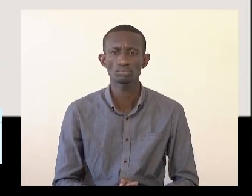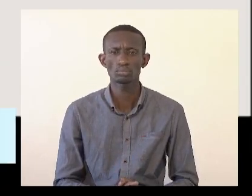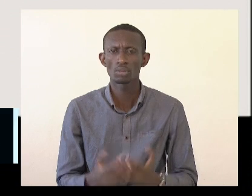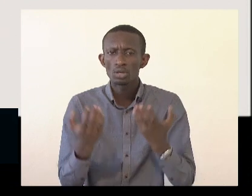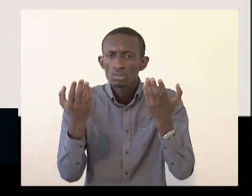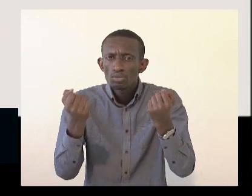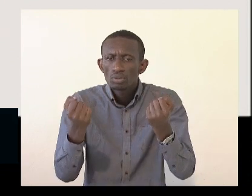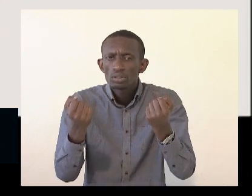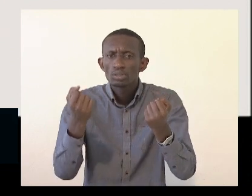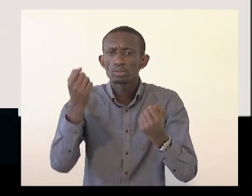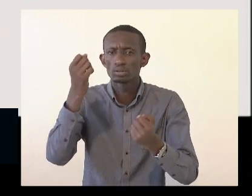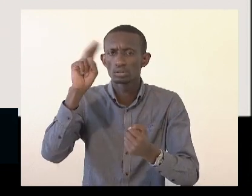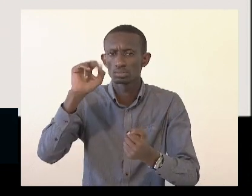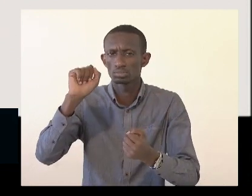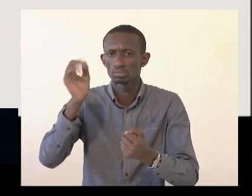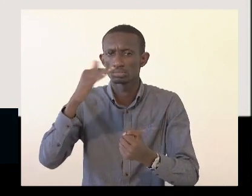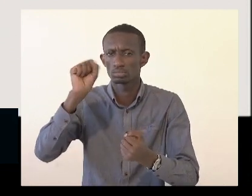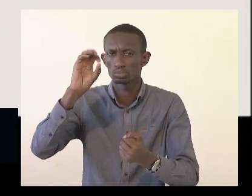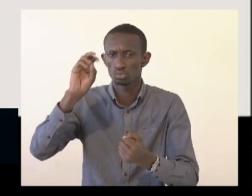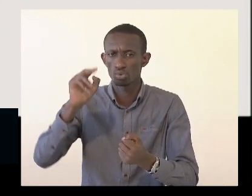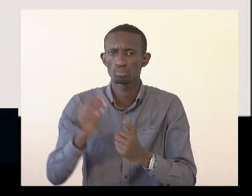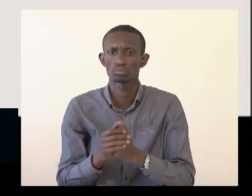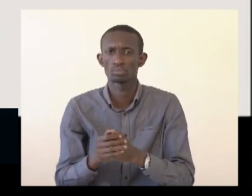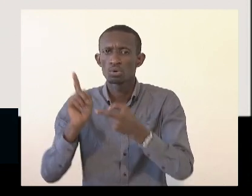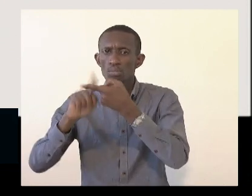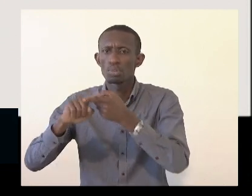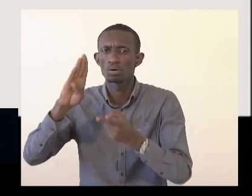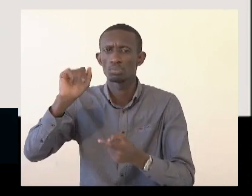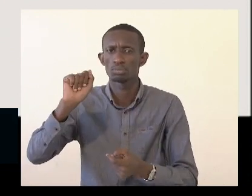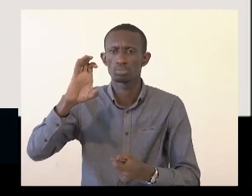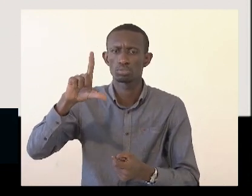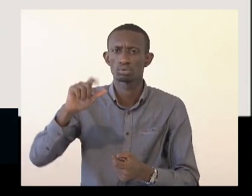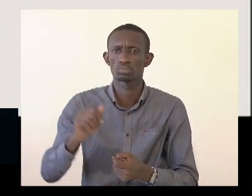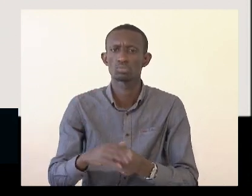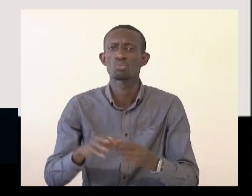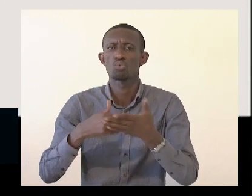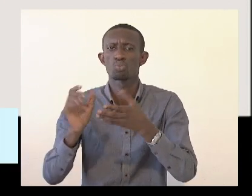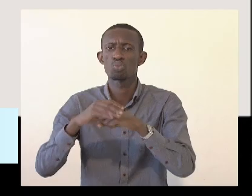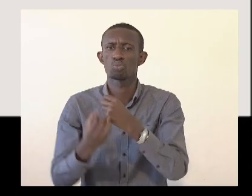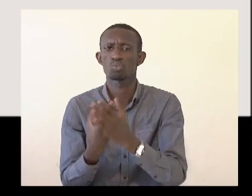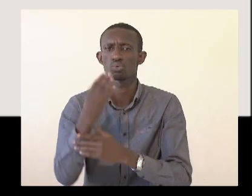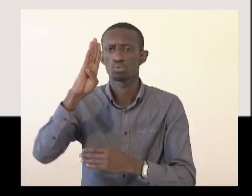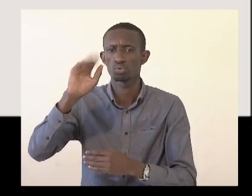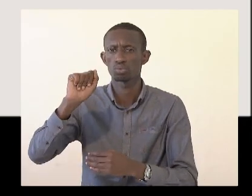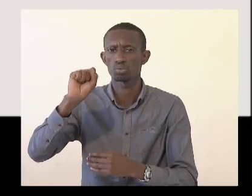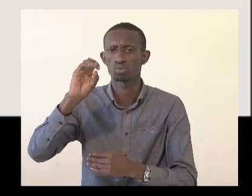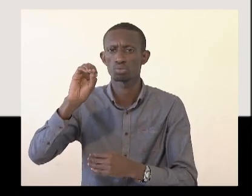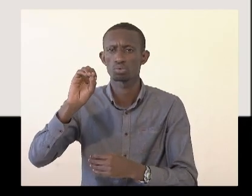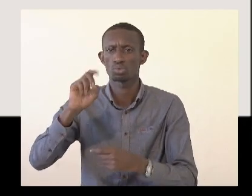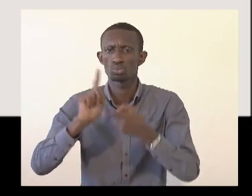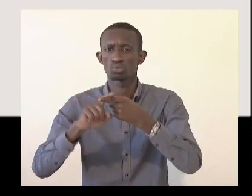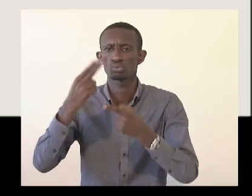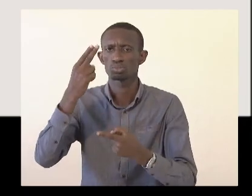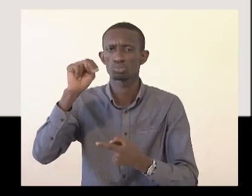sodium sulfate, which is in aqueous solution, reacting with barium chloride to produce barium sulfate and sodium